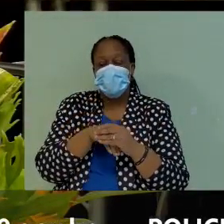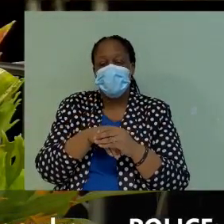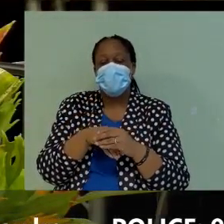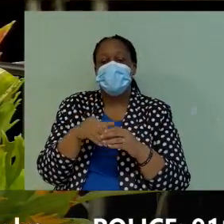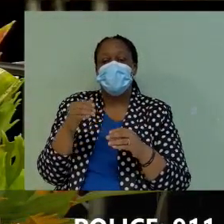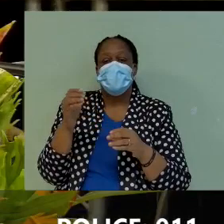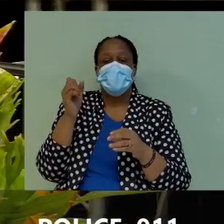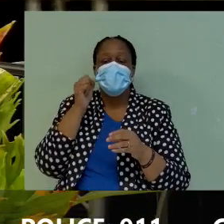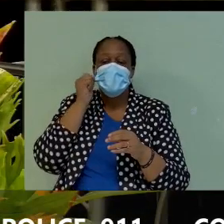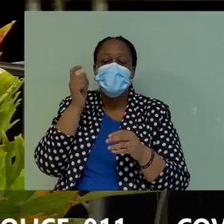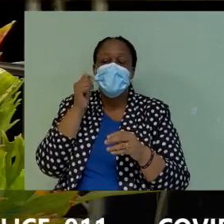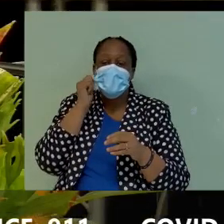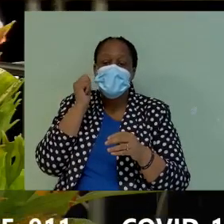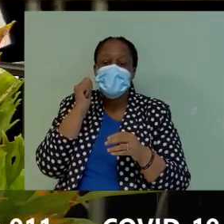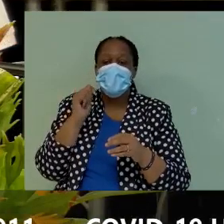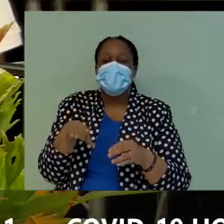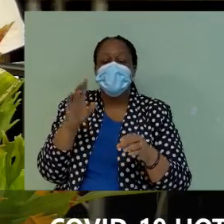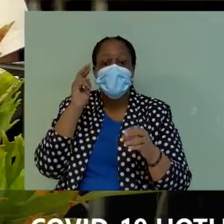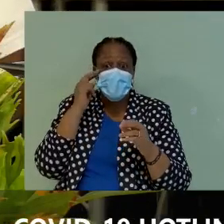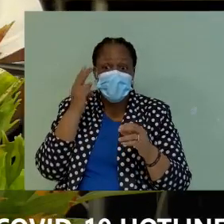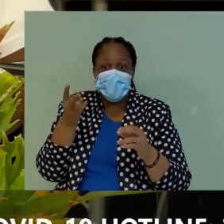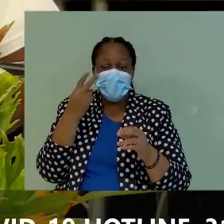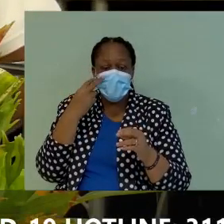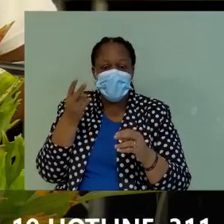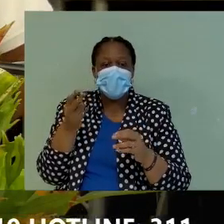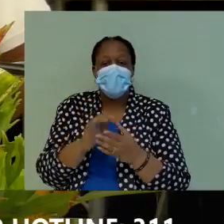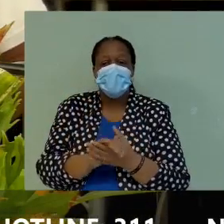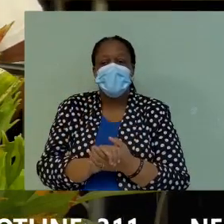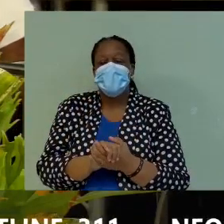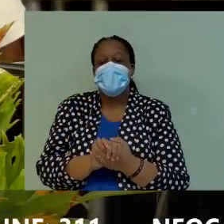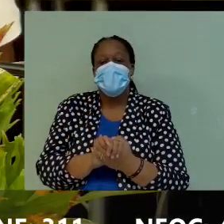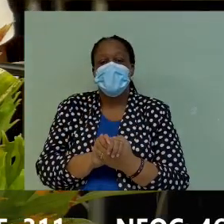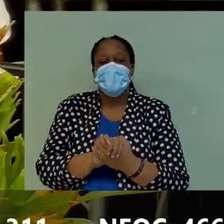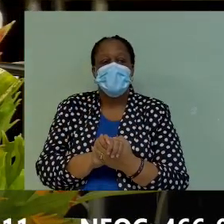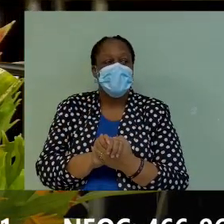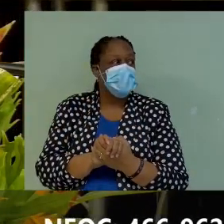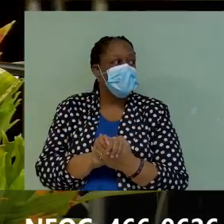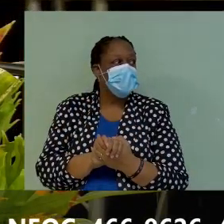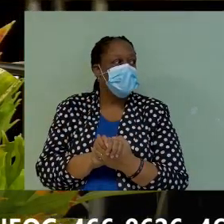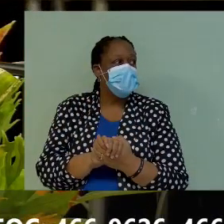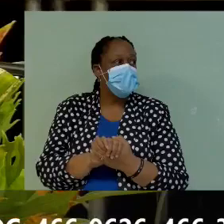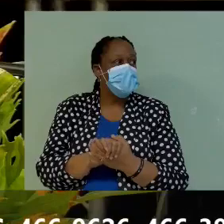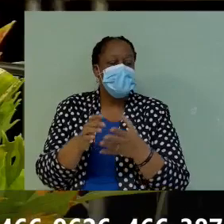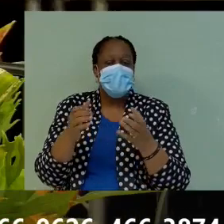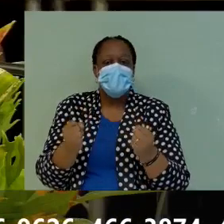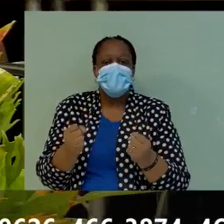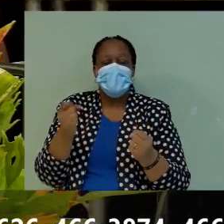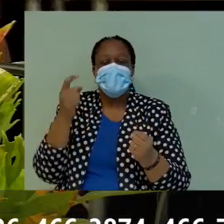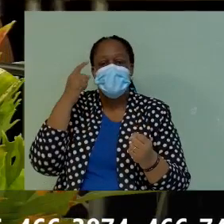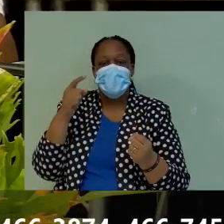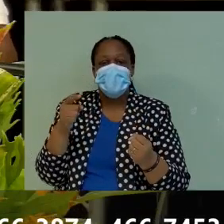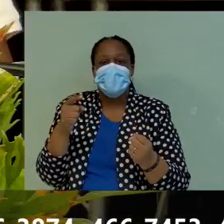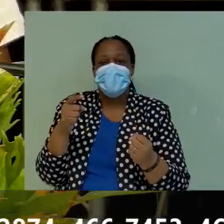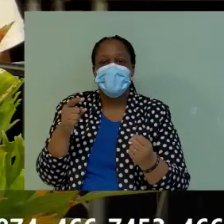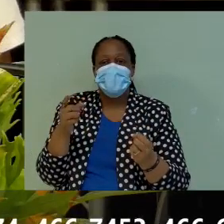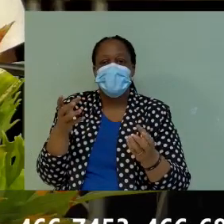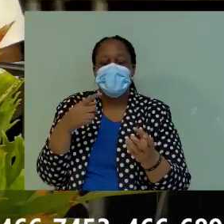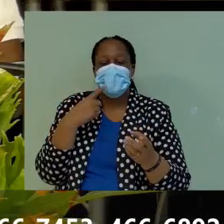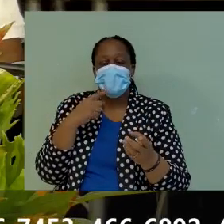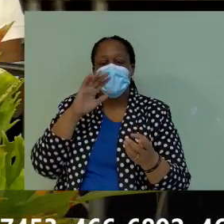Caribbean Broadcast Network in the BVI. I want to acknowledge my sister in the BVI, Victoria